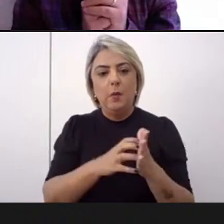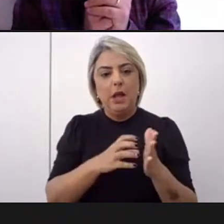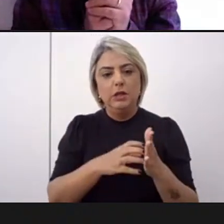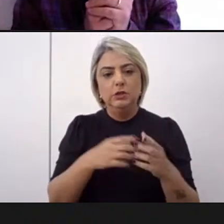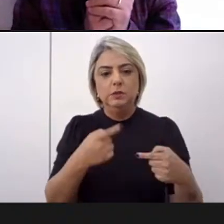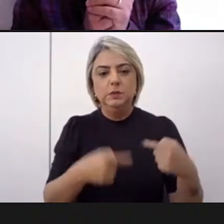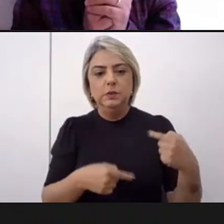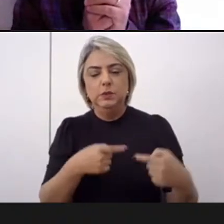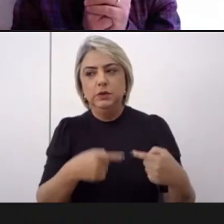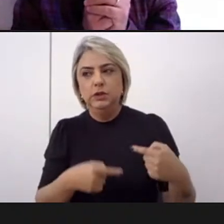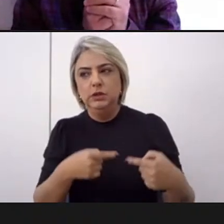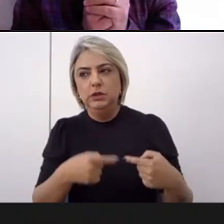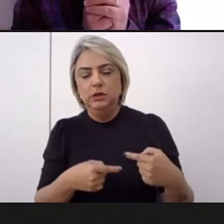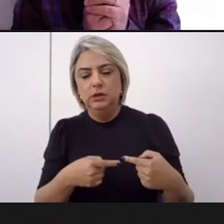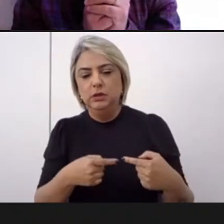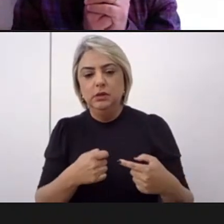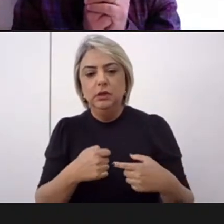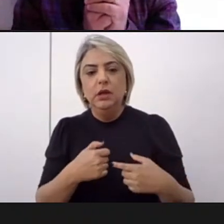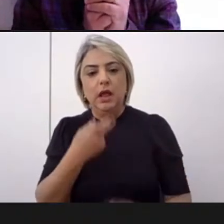I think